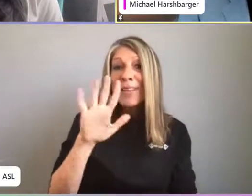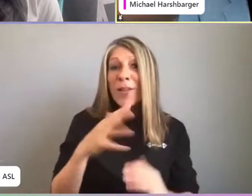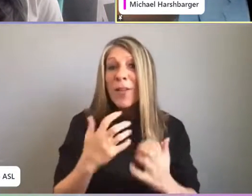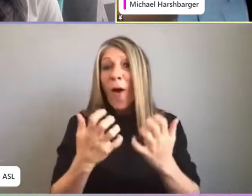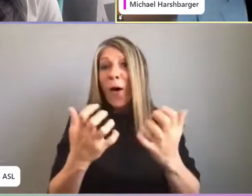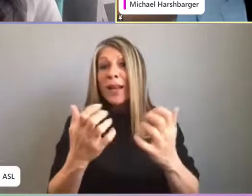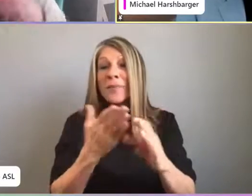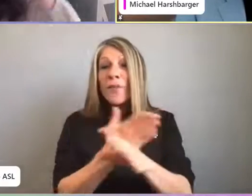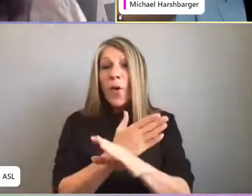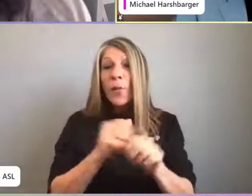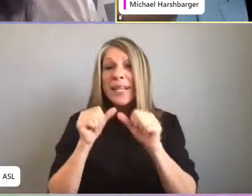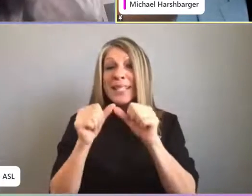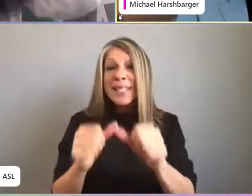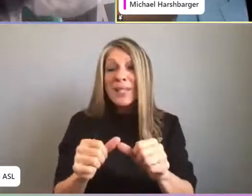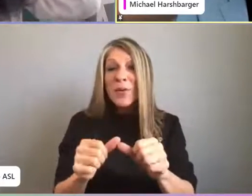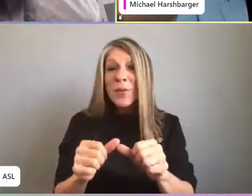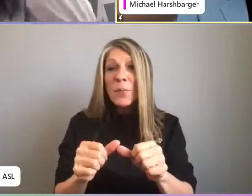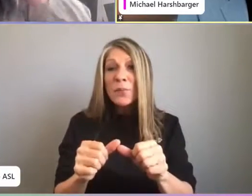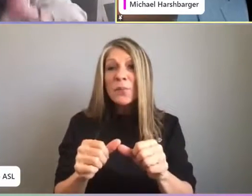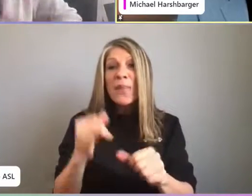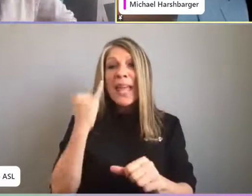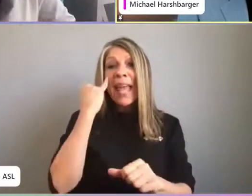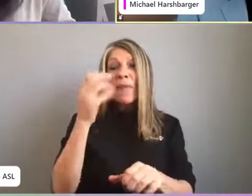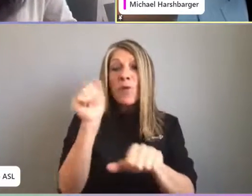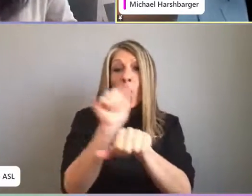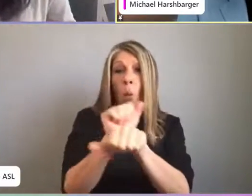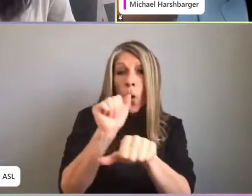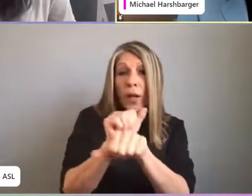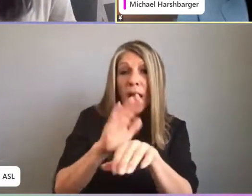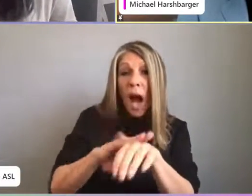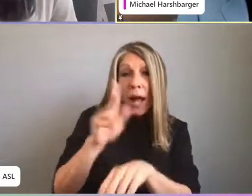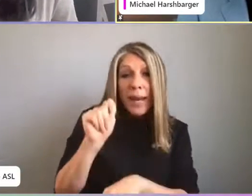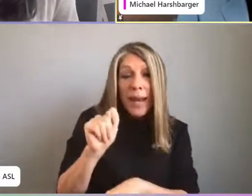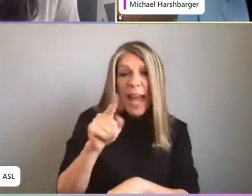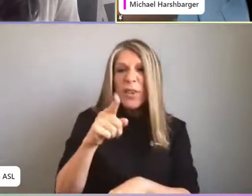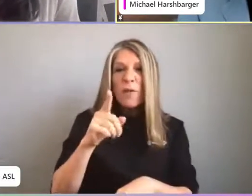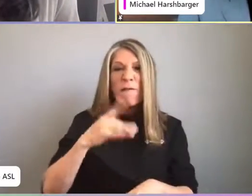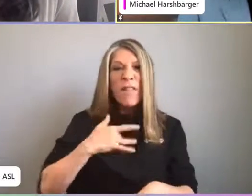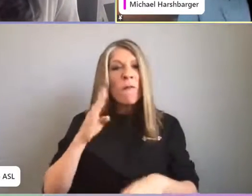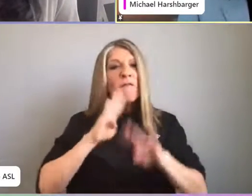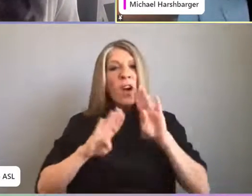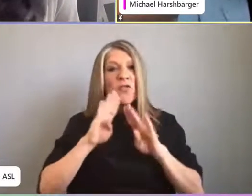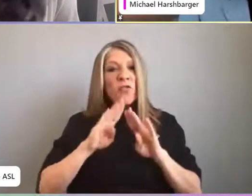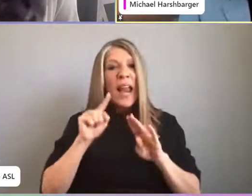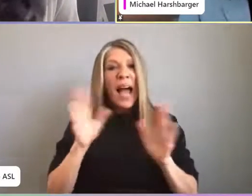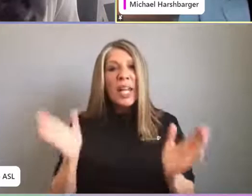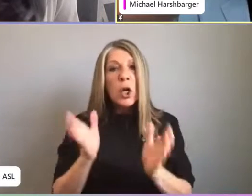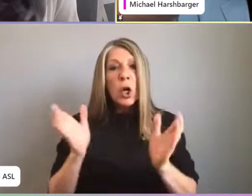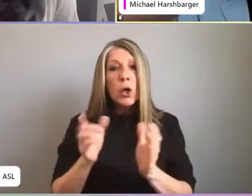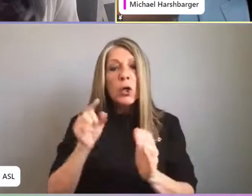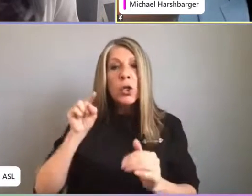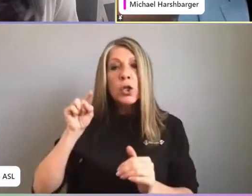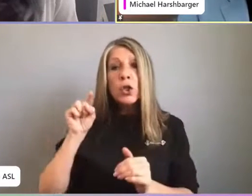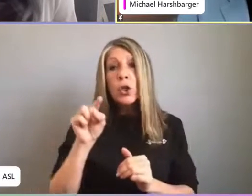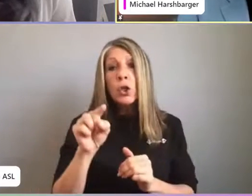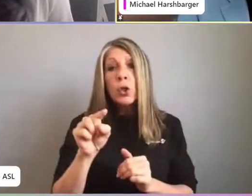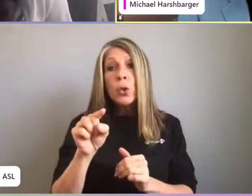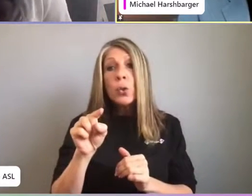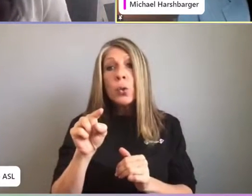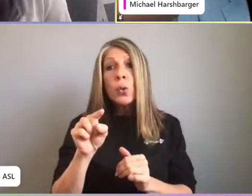before we move on our merry way, if you're working on it and you're frustrated, I would encourage you to